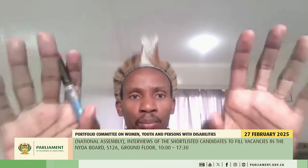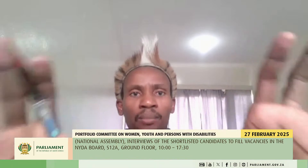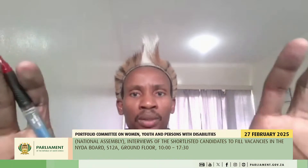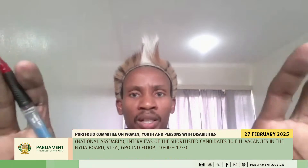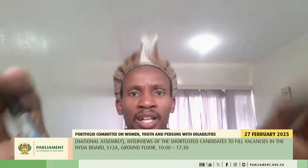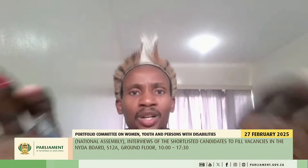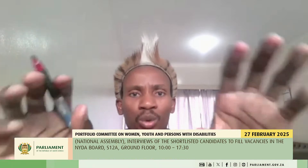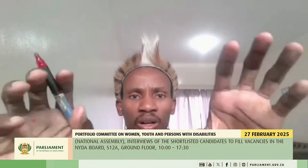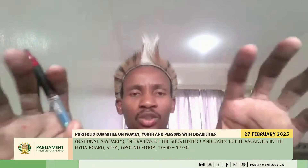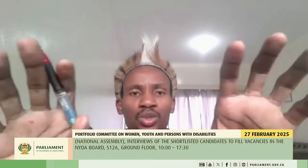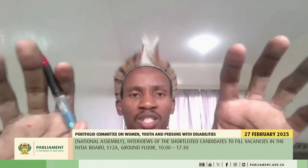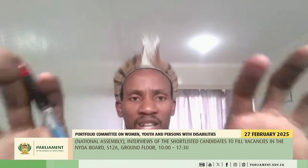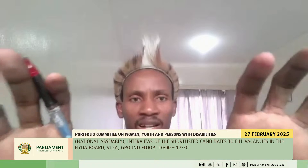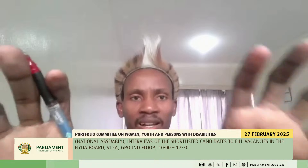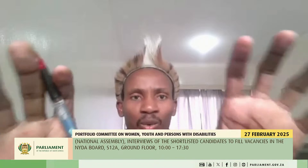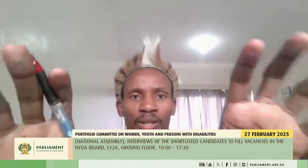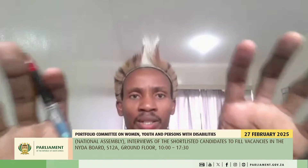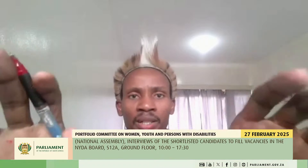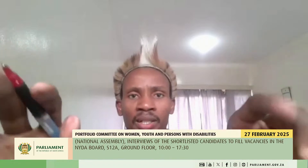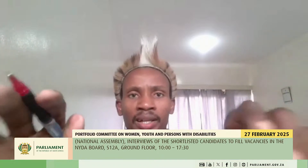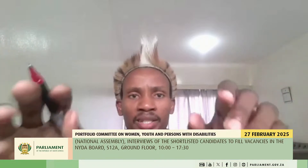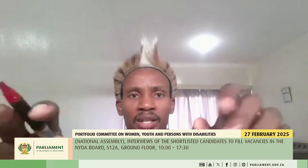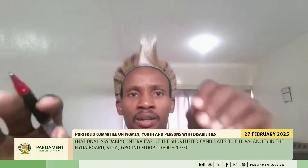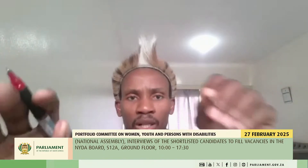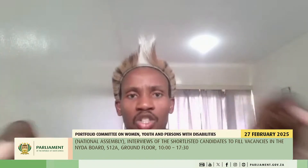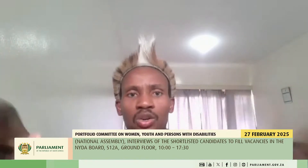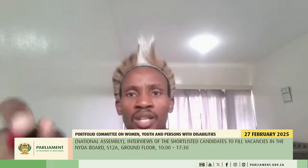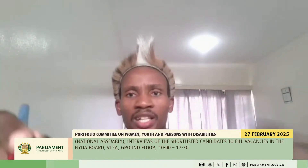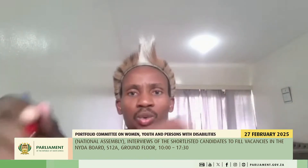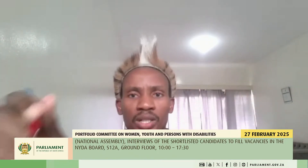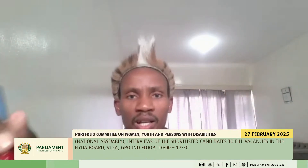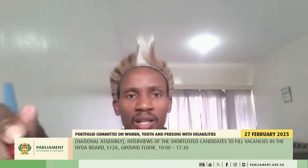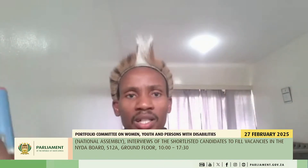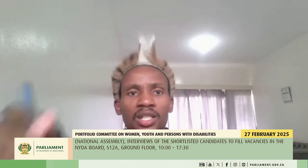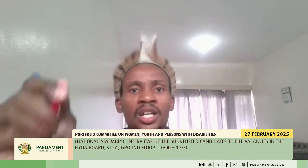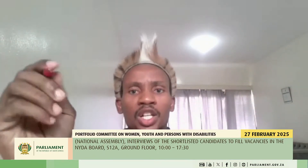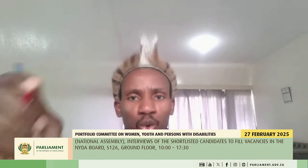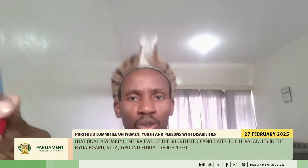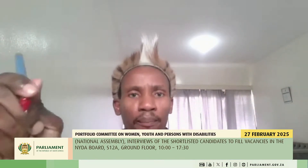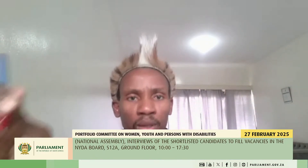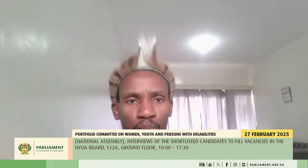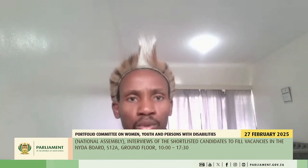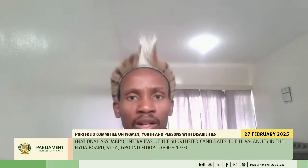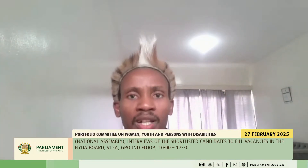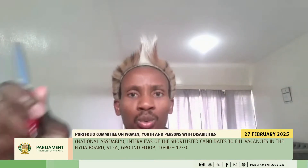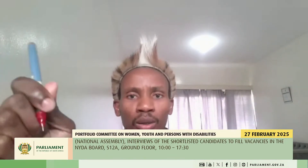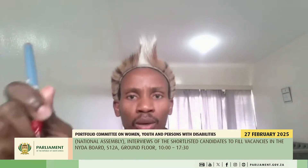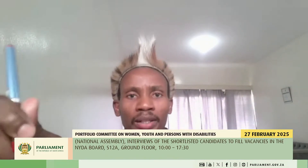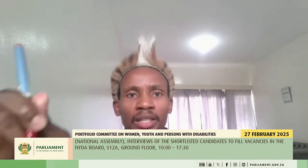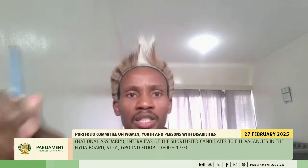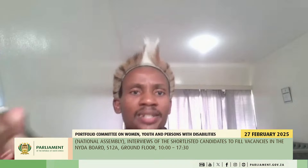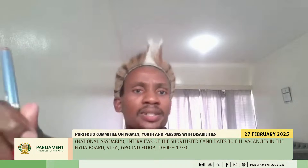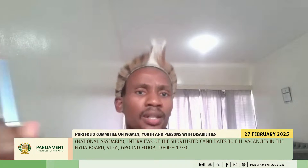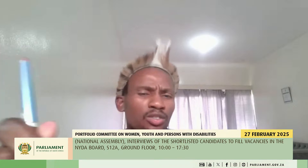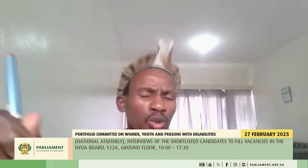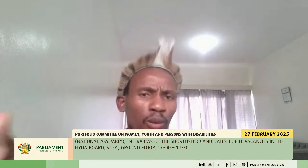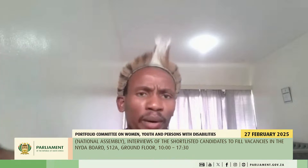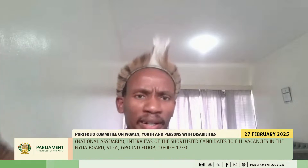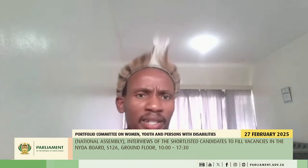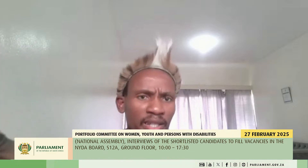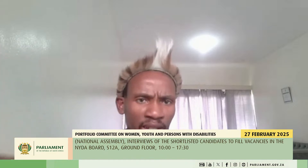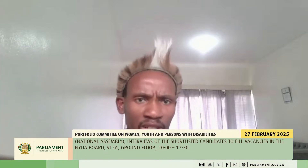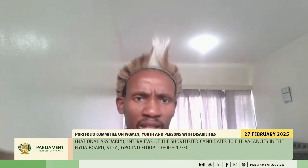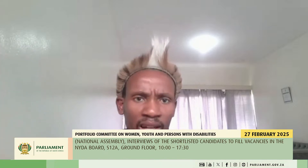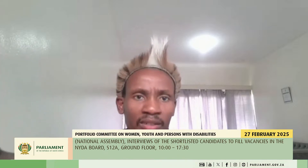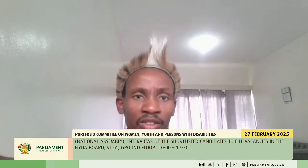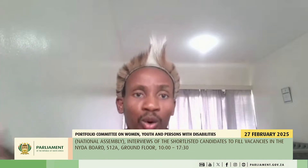NYDA at public. We have to send NYDA and make sure that we take it to the people. It doesn't have to